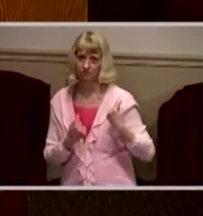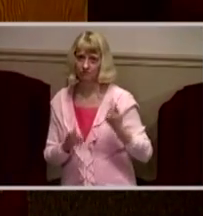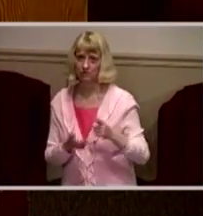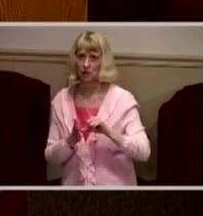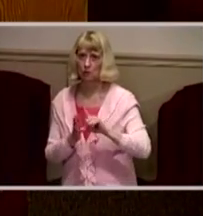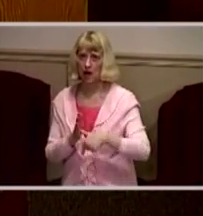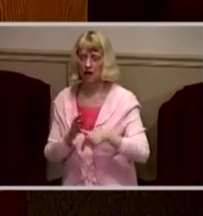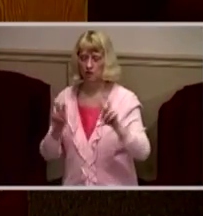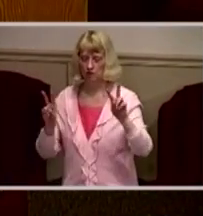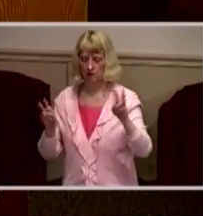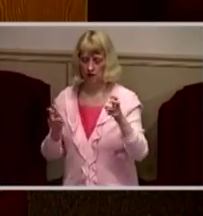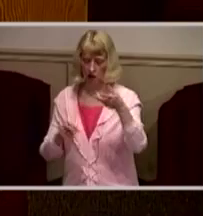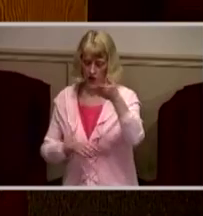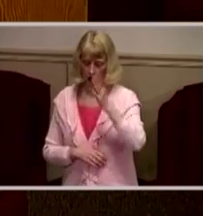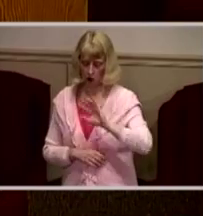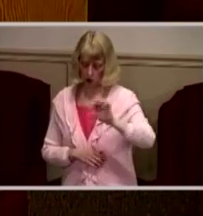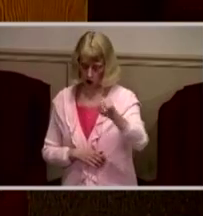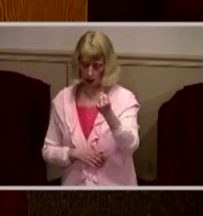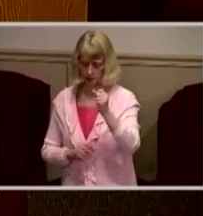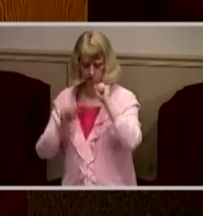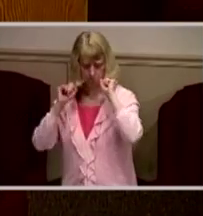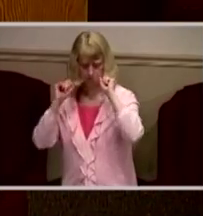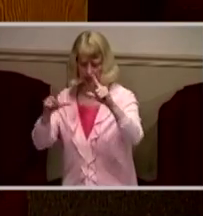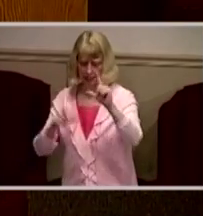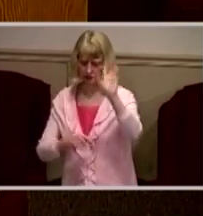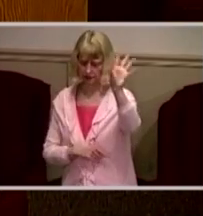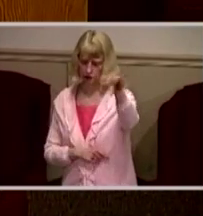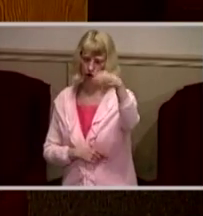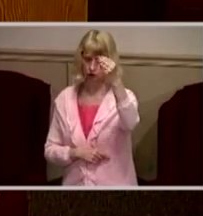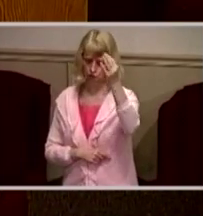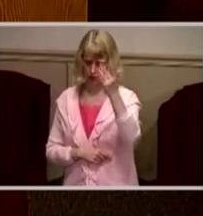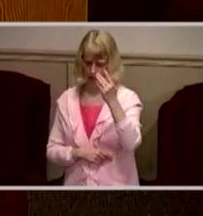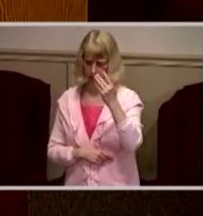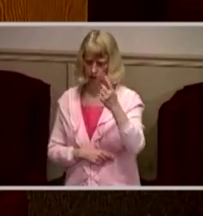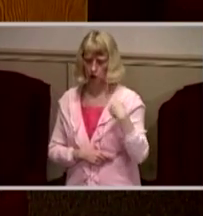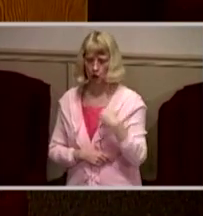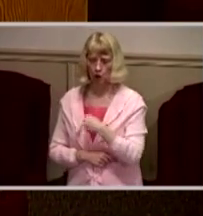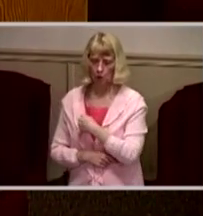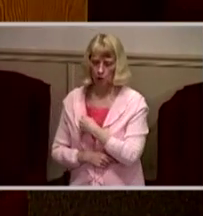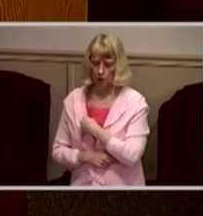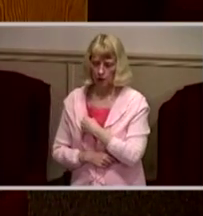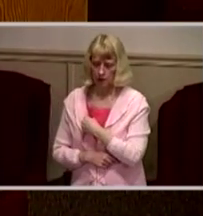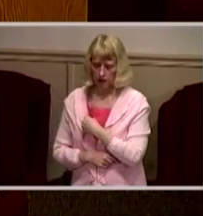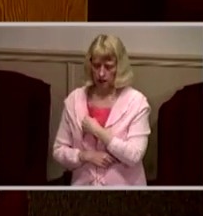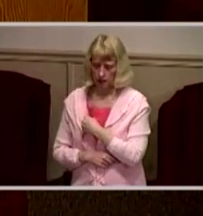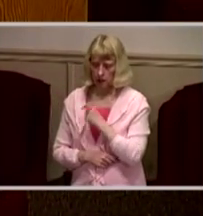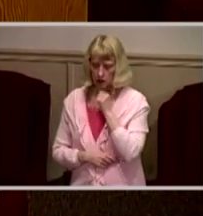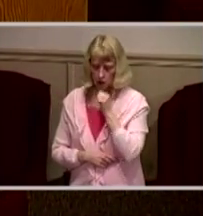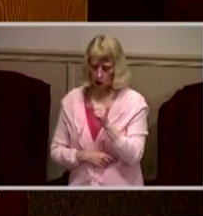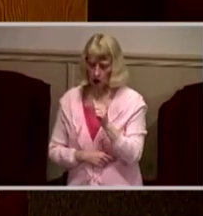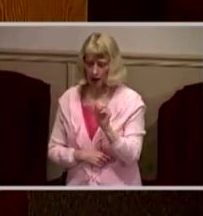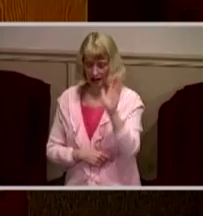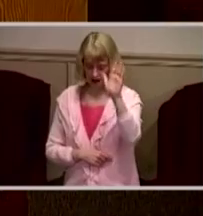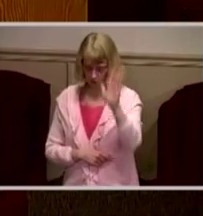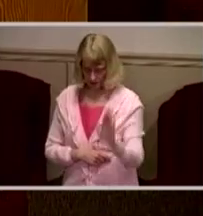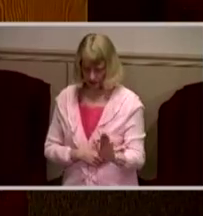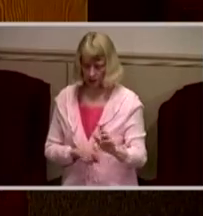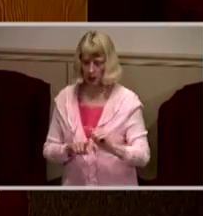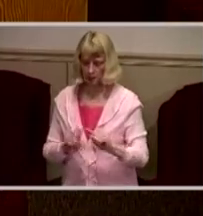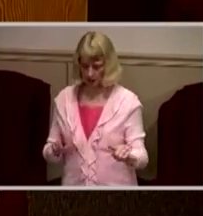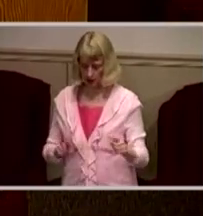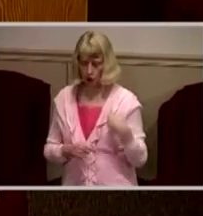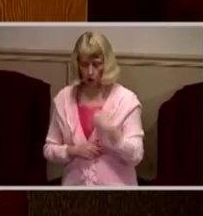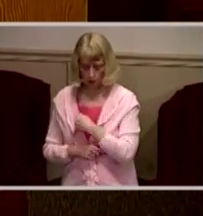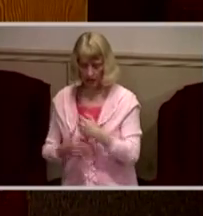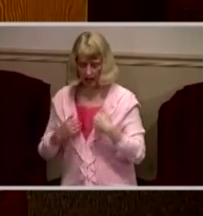while entitled God's Amazing Grace. And of course, we don't have the opportunity of looking at it every Sunday, but we do